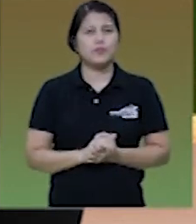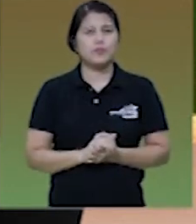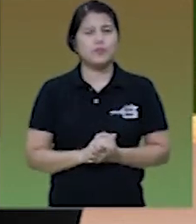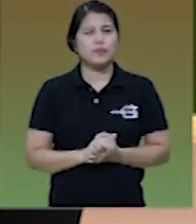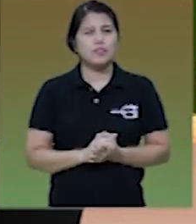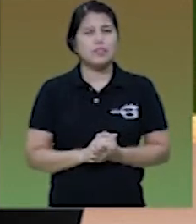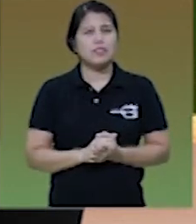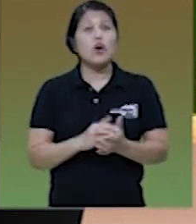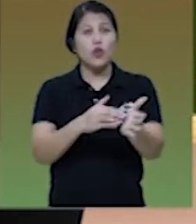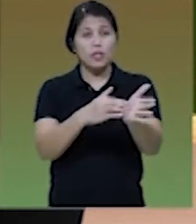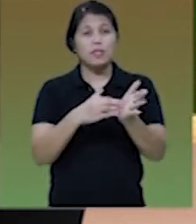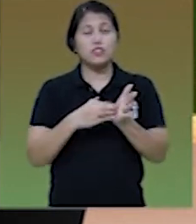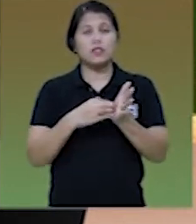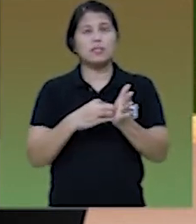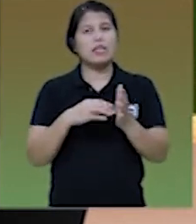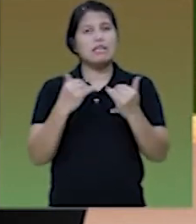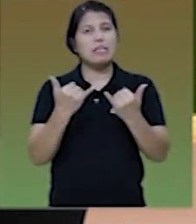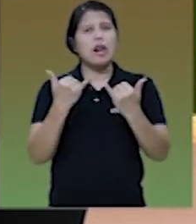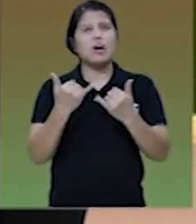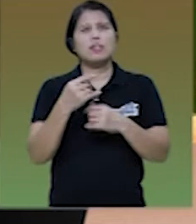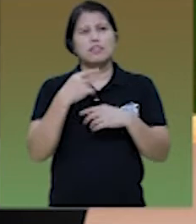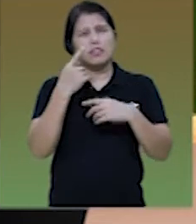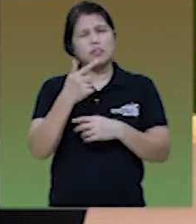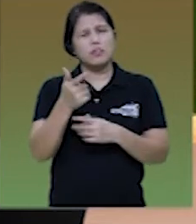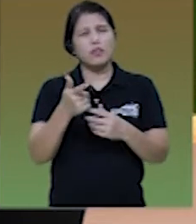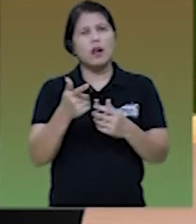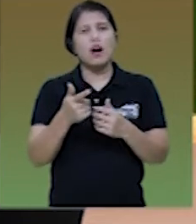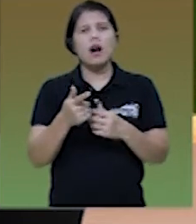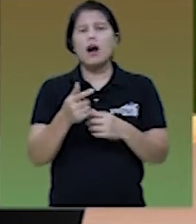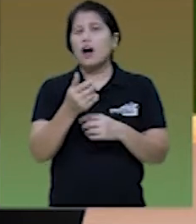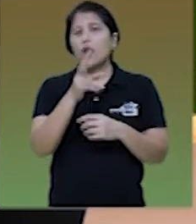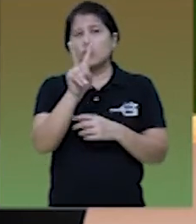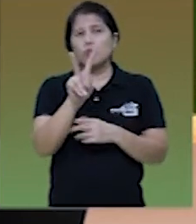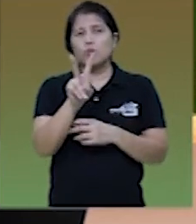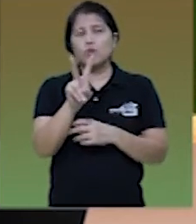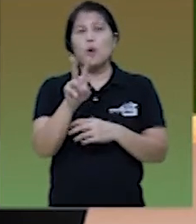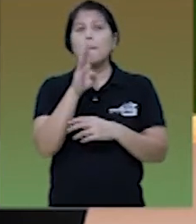Now, let's talk about the other two be verbs.